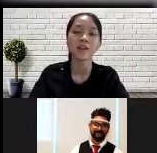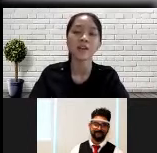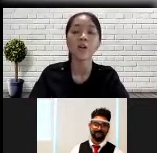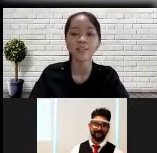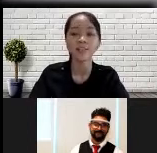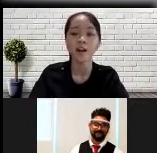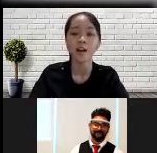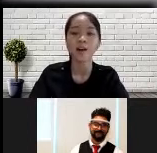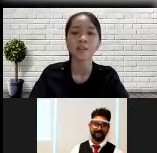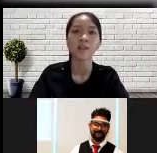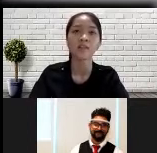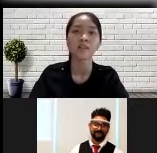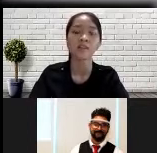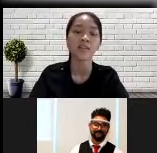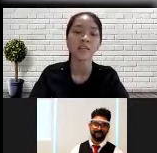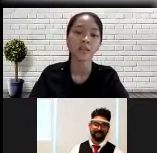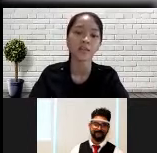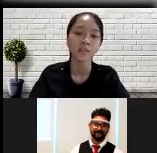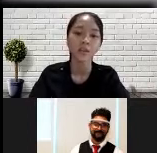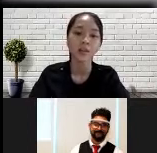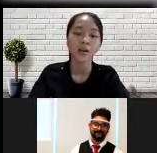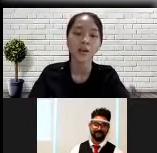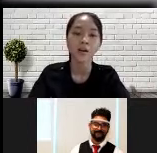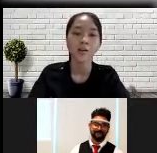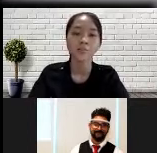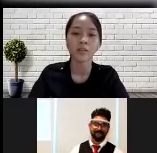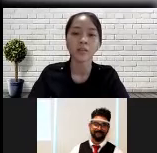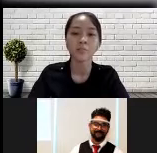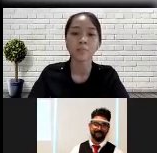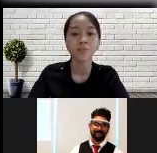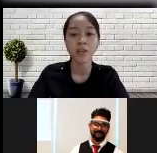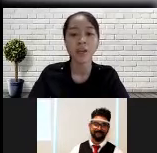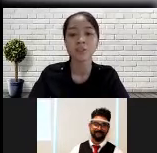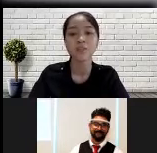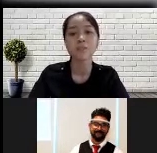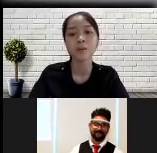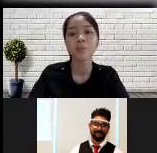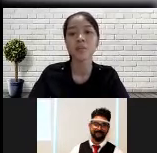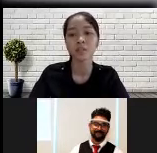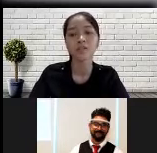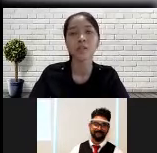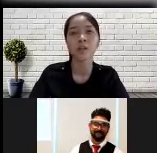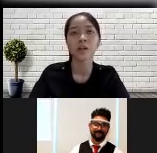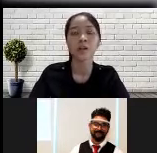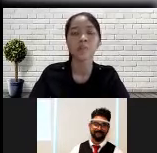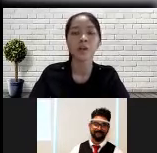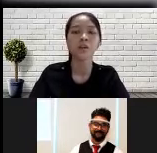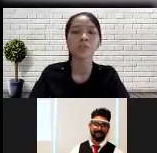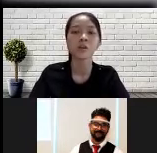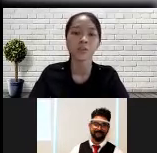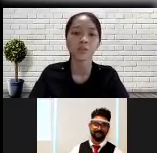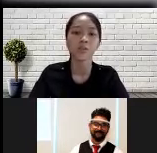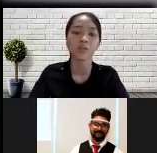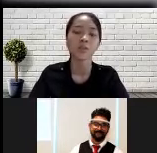testing and audits are done in a daily basis in during and after food preparation and prior